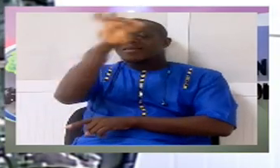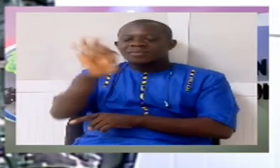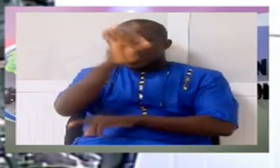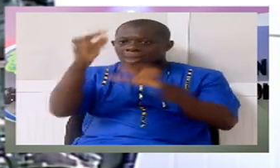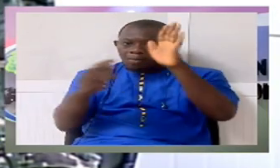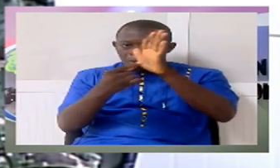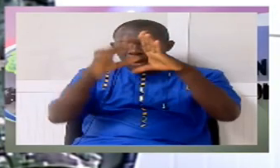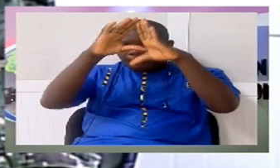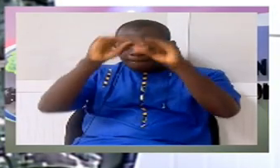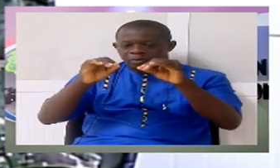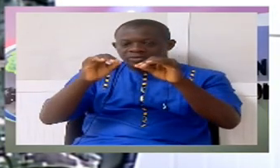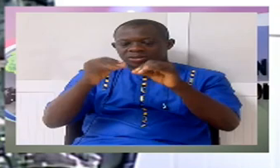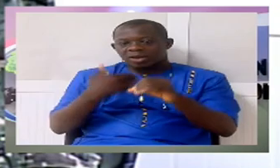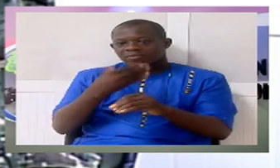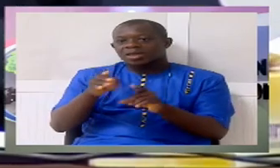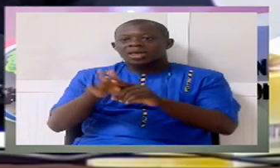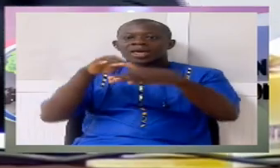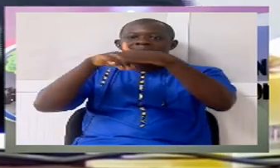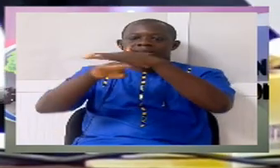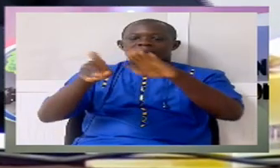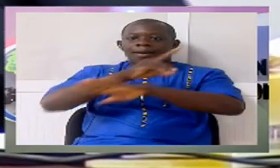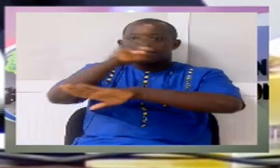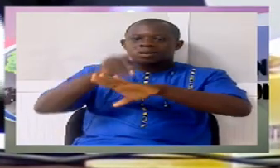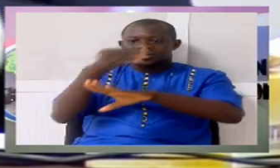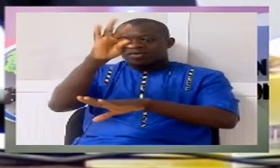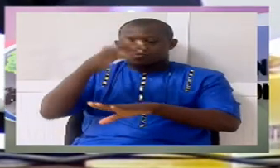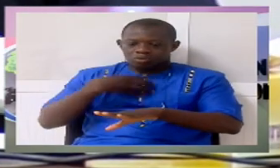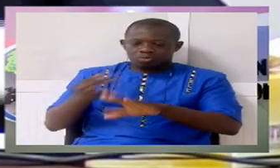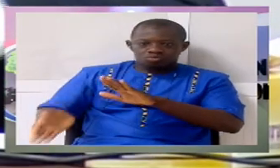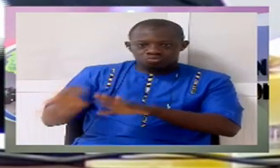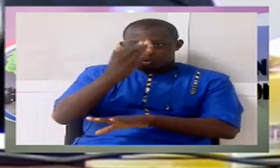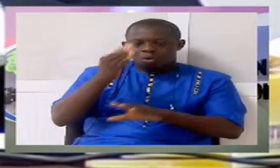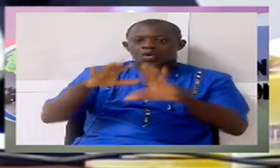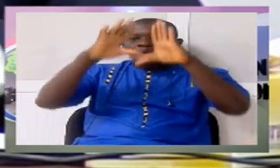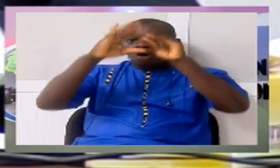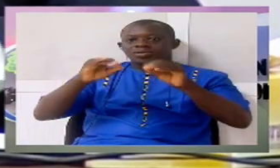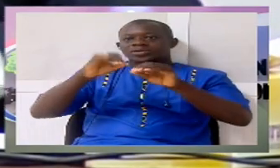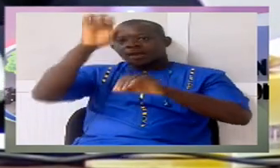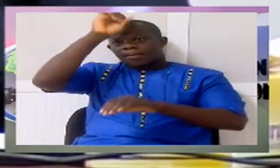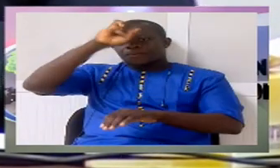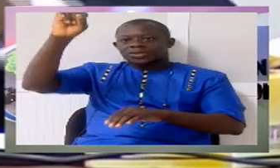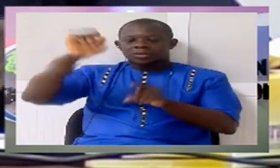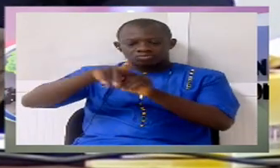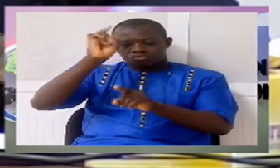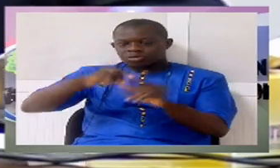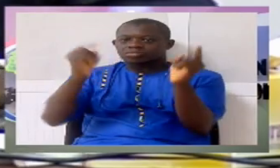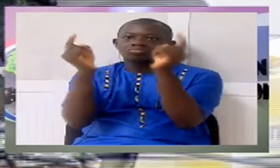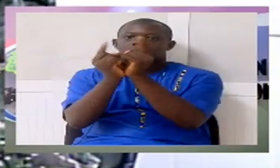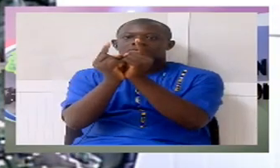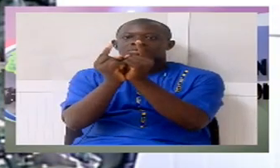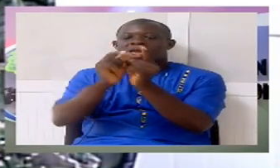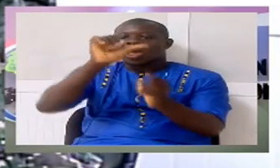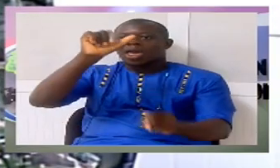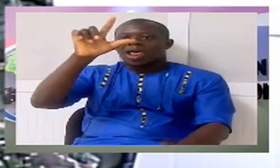inside that the corridor going into the president's office. You would find Almamo there before you get into the